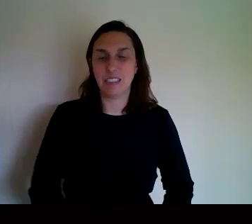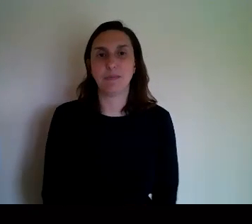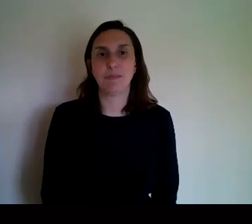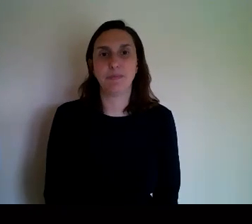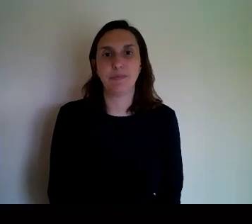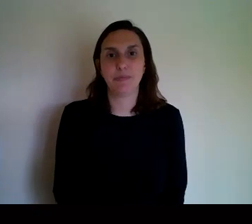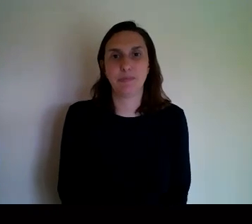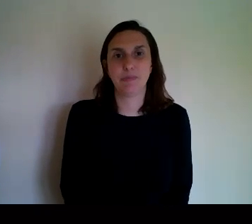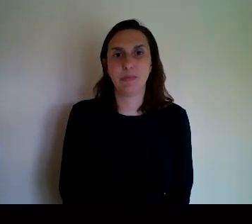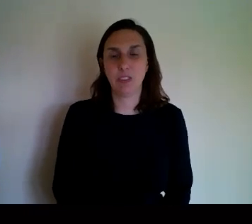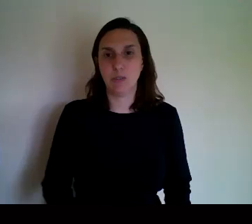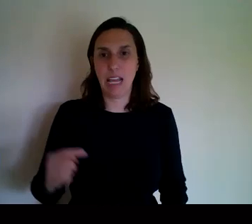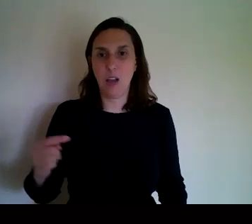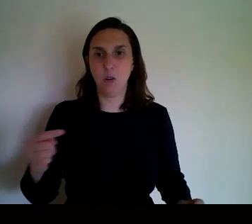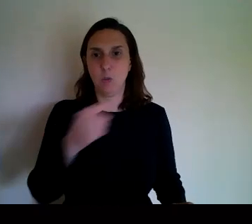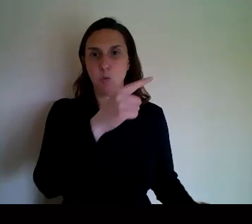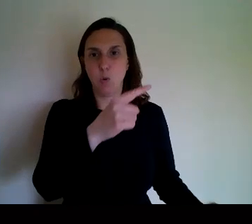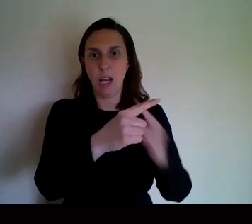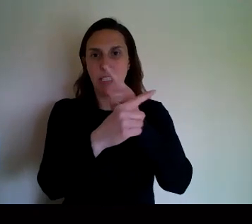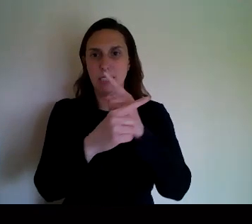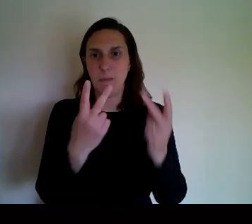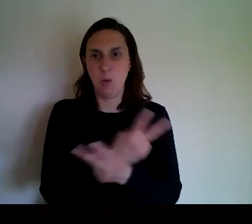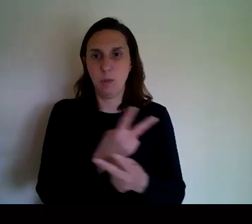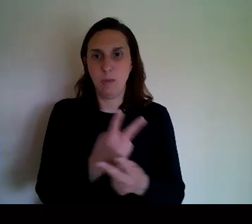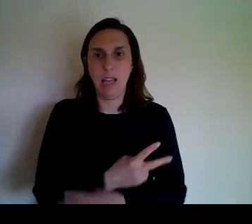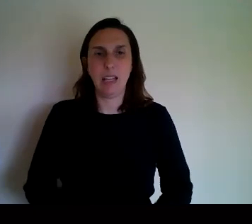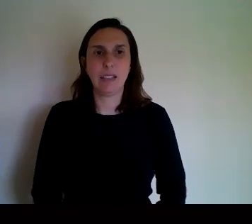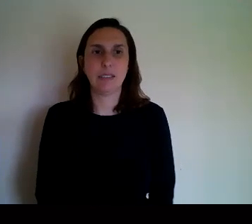So we will cross multiply. So I'm going to